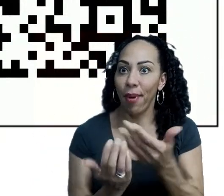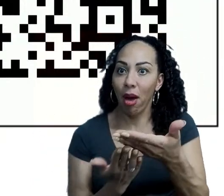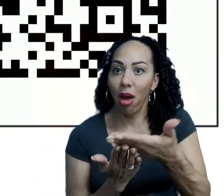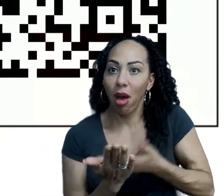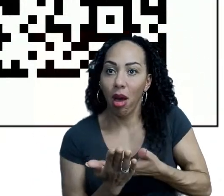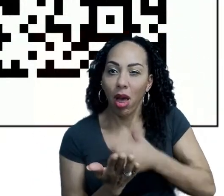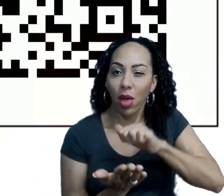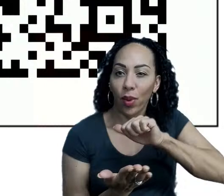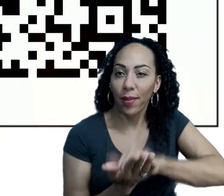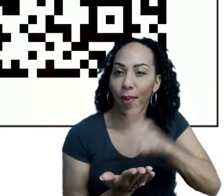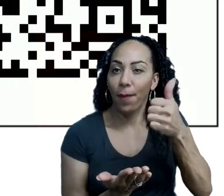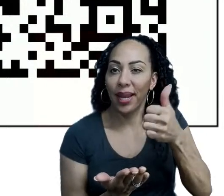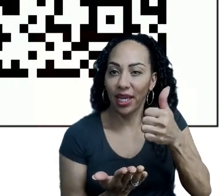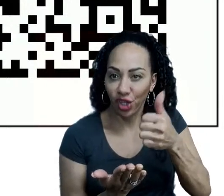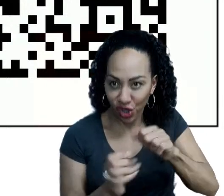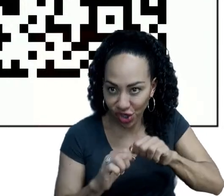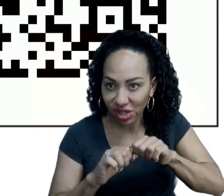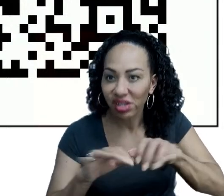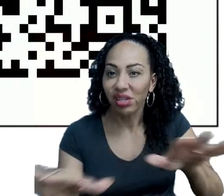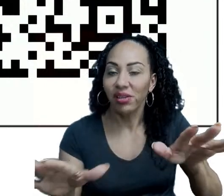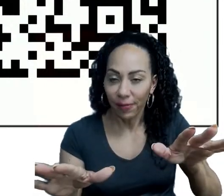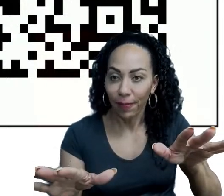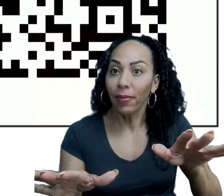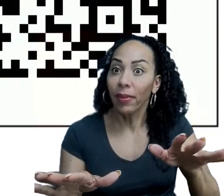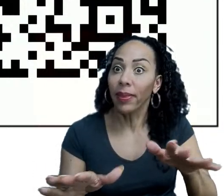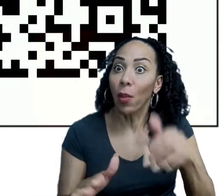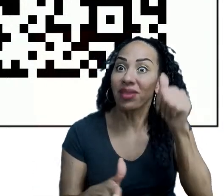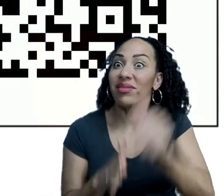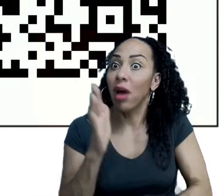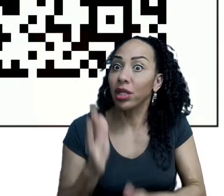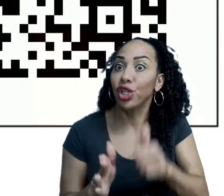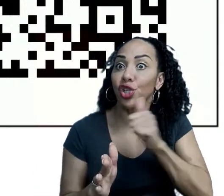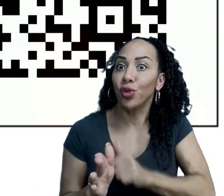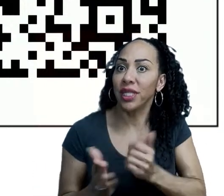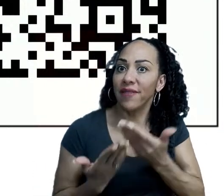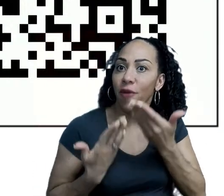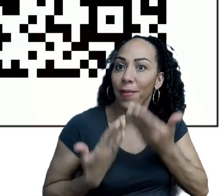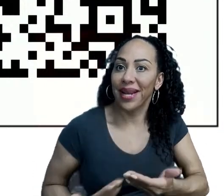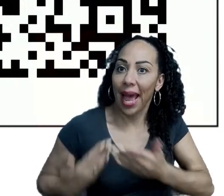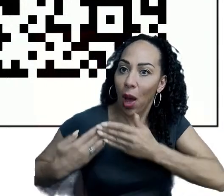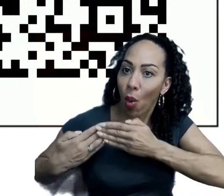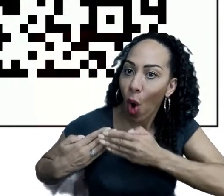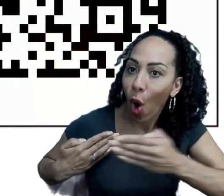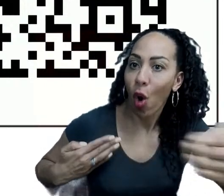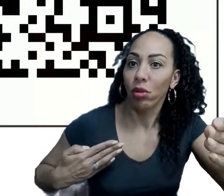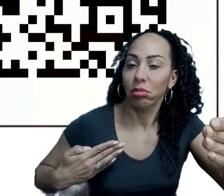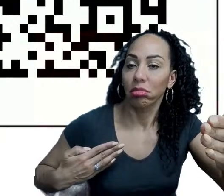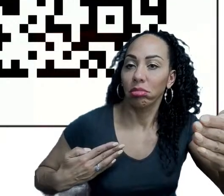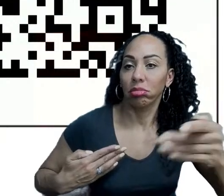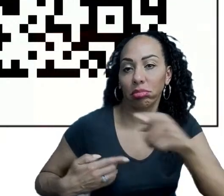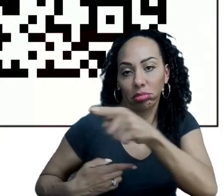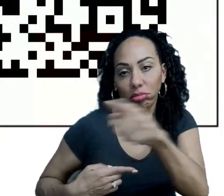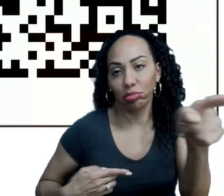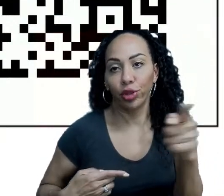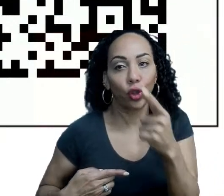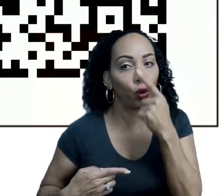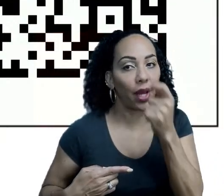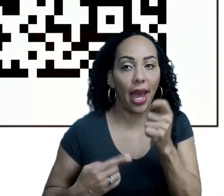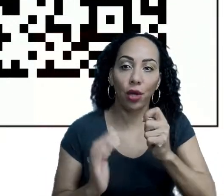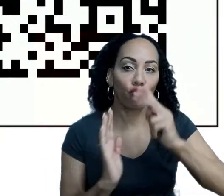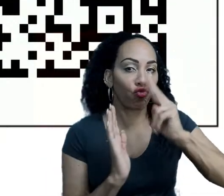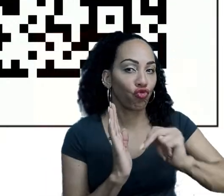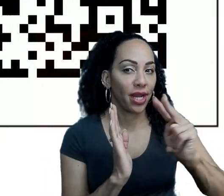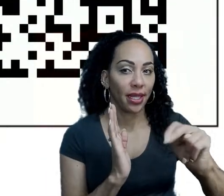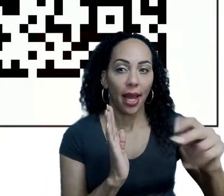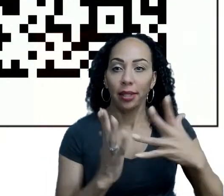on using from now on. You can read this at your leisure. I think there's going to be a link in the chat for